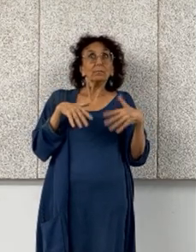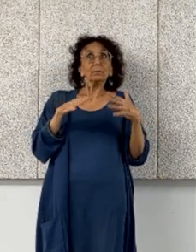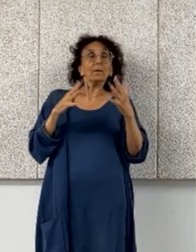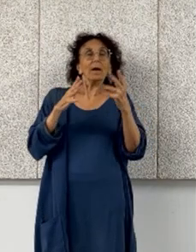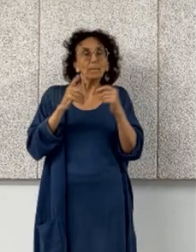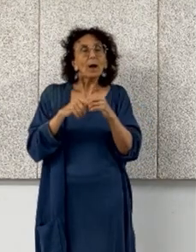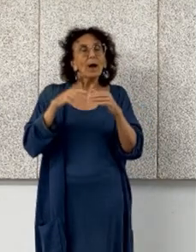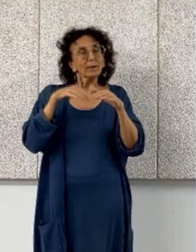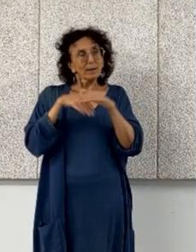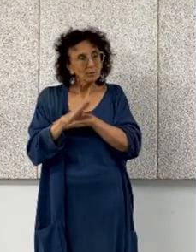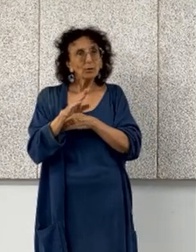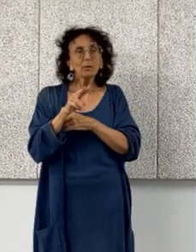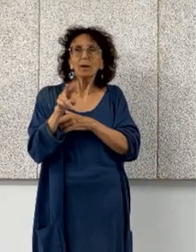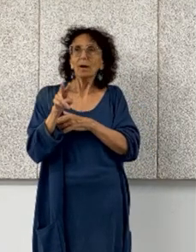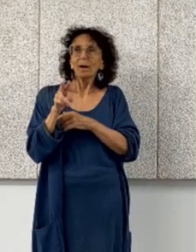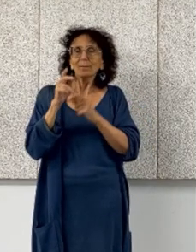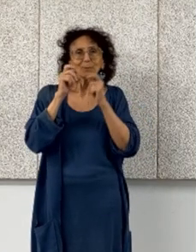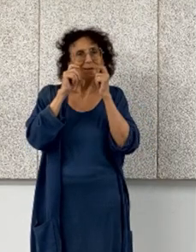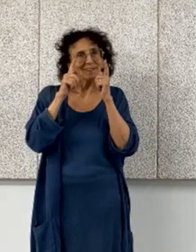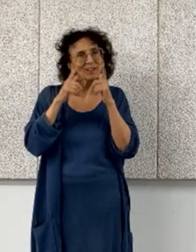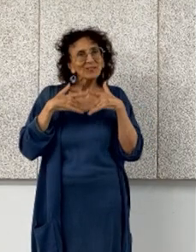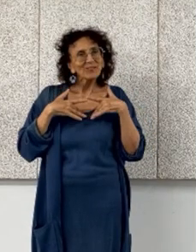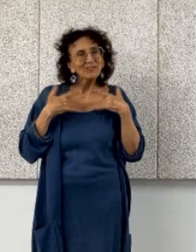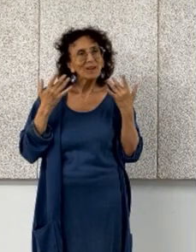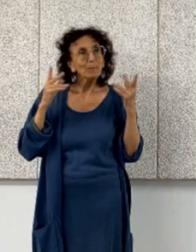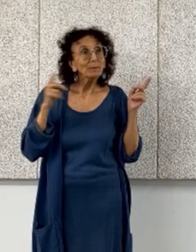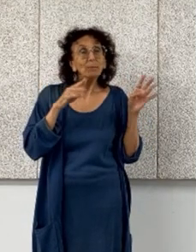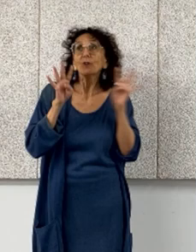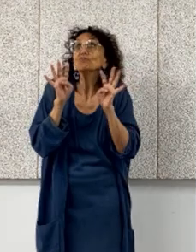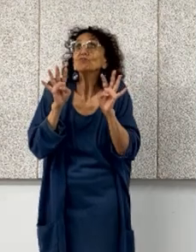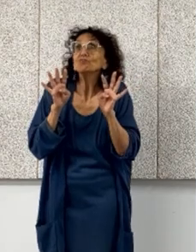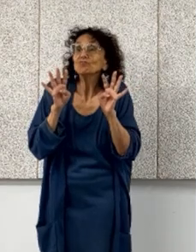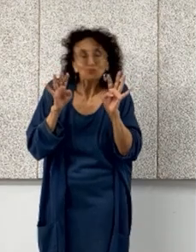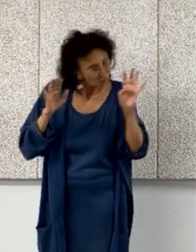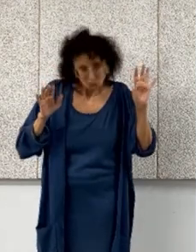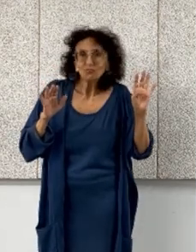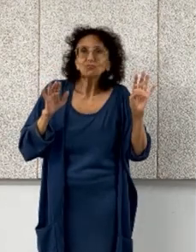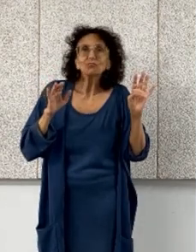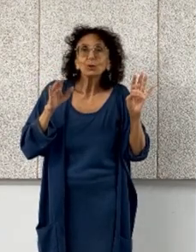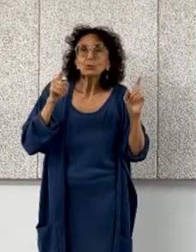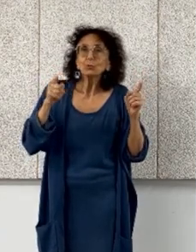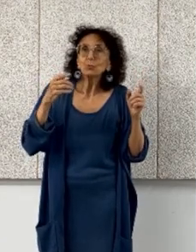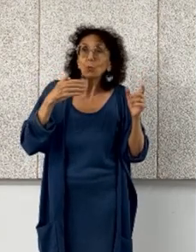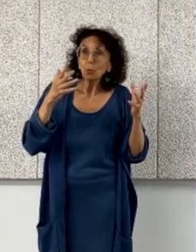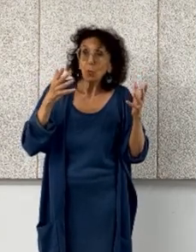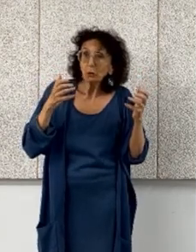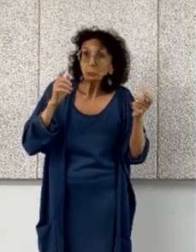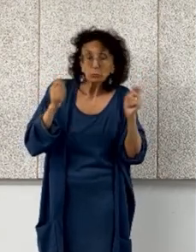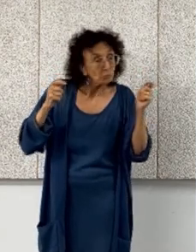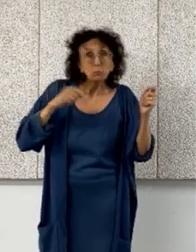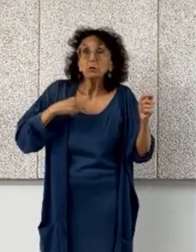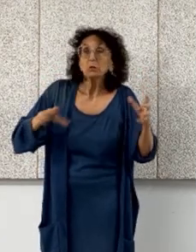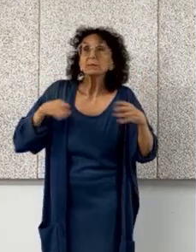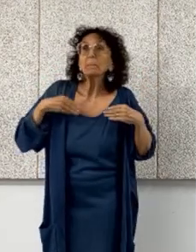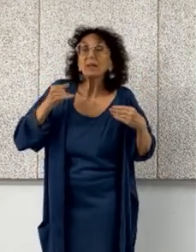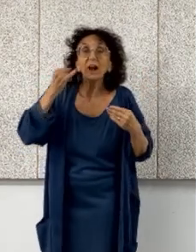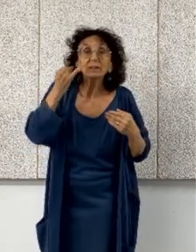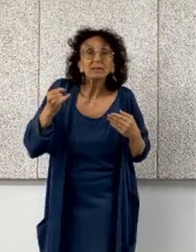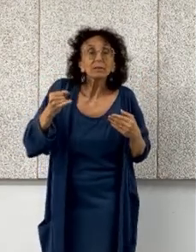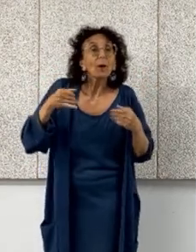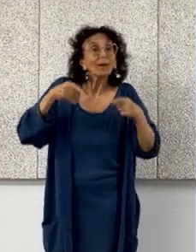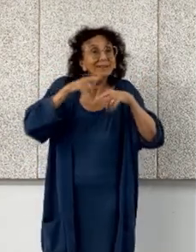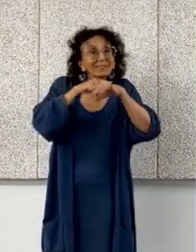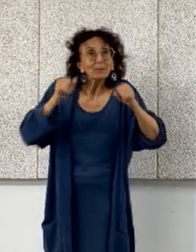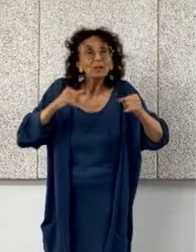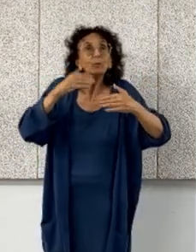surprised and thrilled by people's willingness to embrace the idea of change, even while change